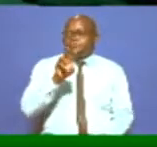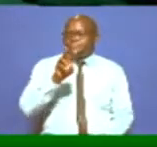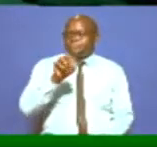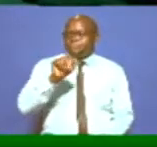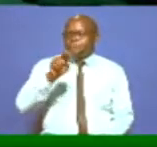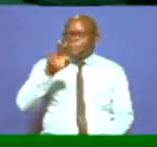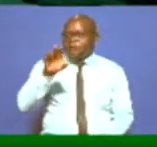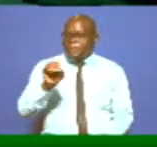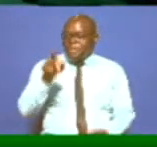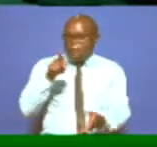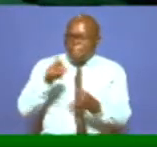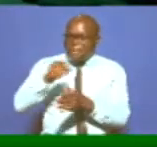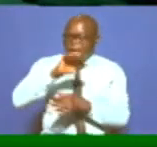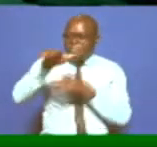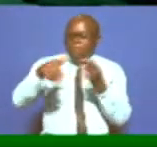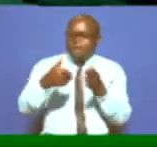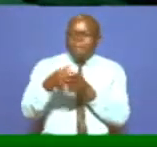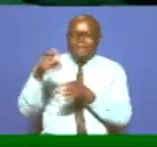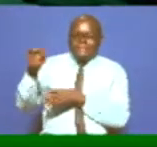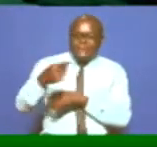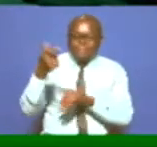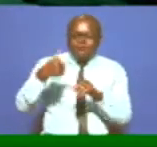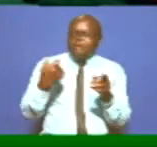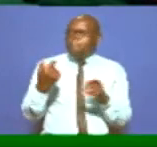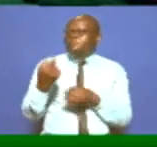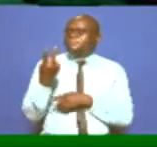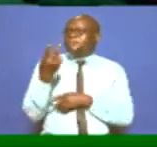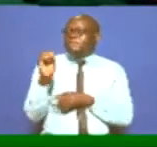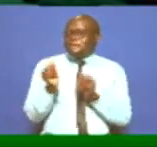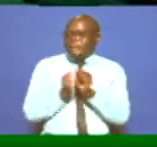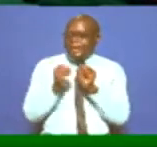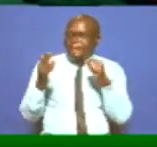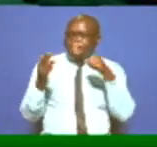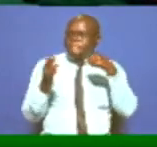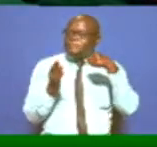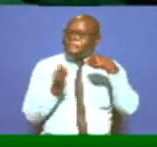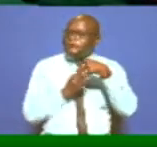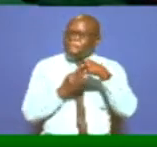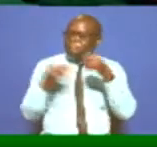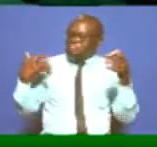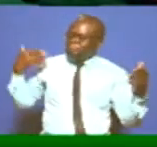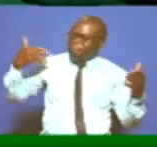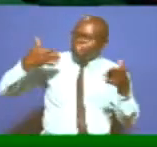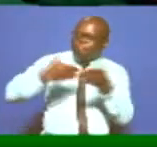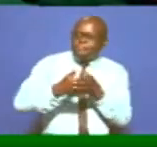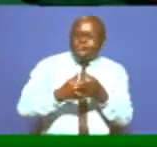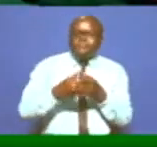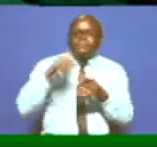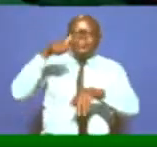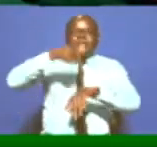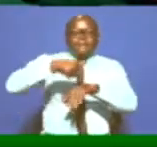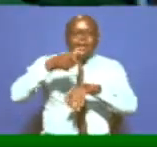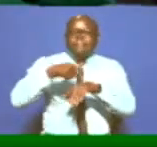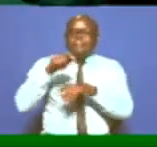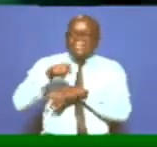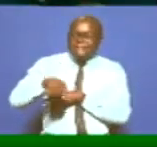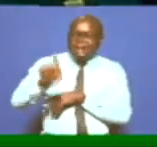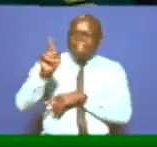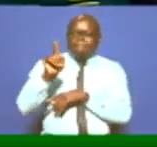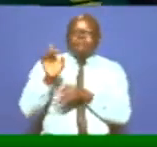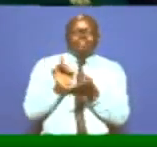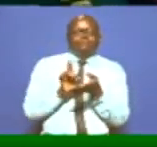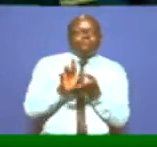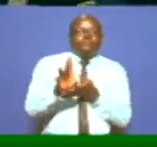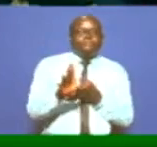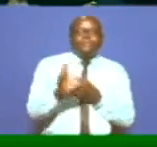paid all the accrued remunerations? This is from March 2018, when he was irregularly interdicted from